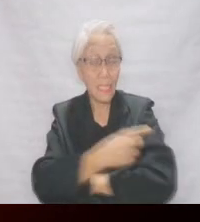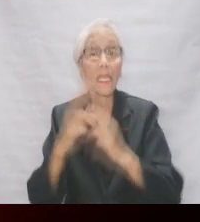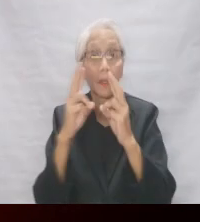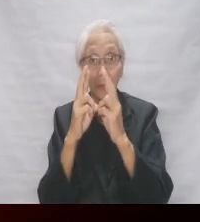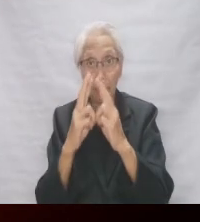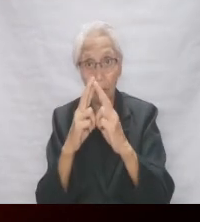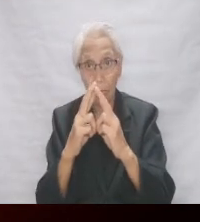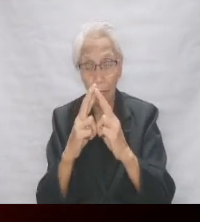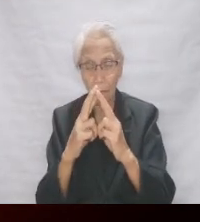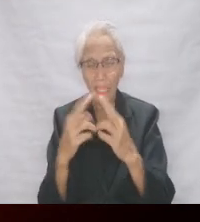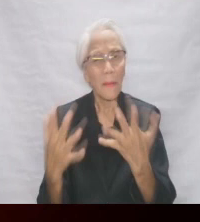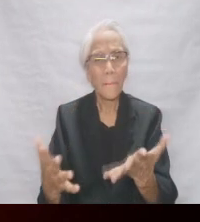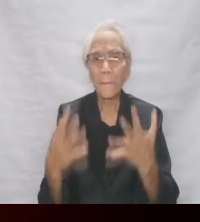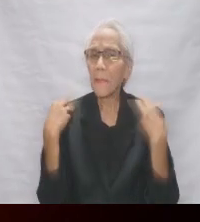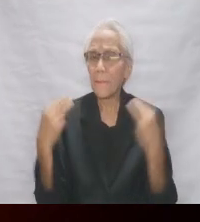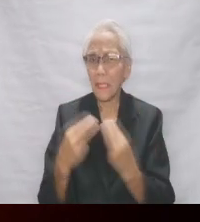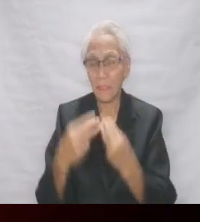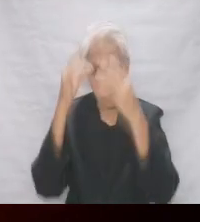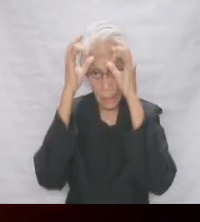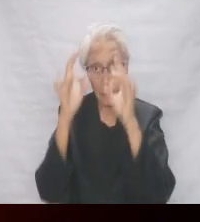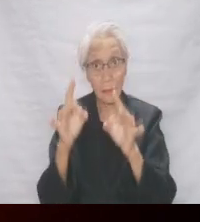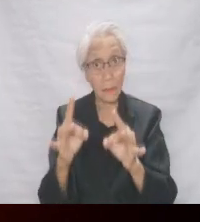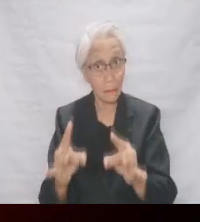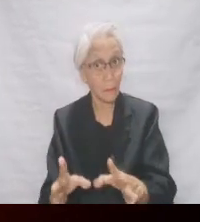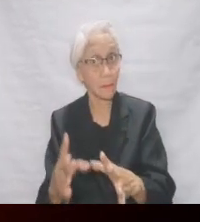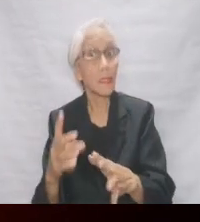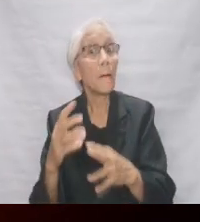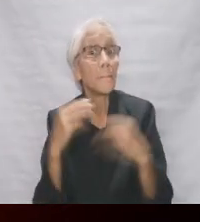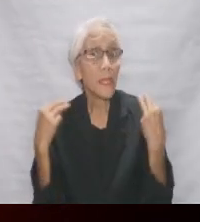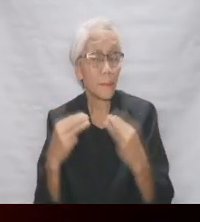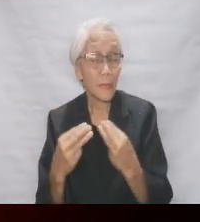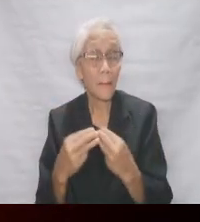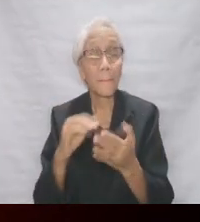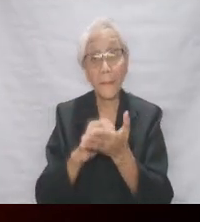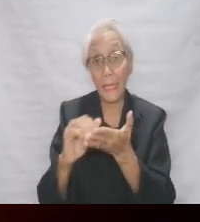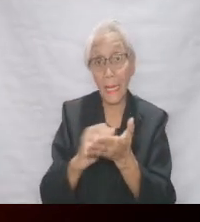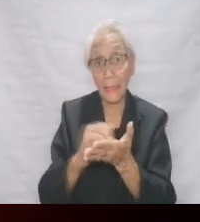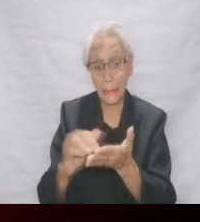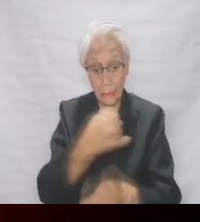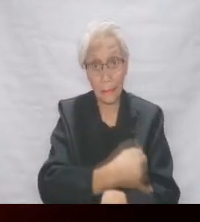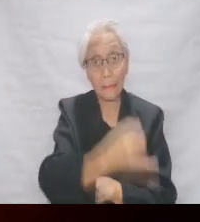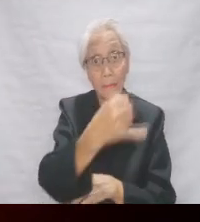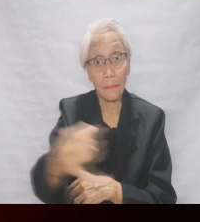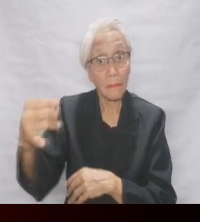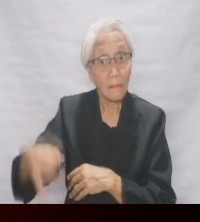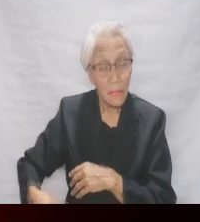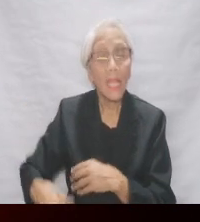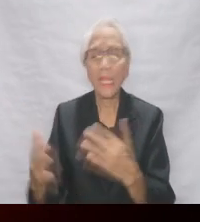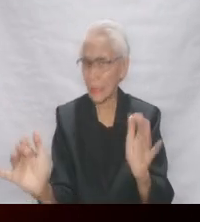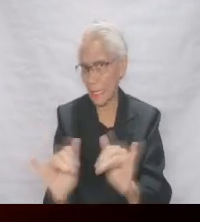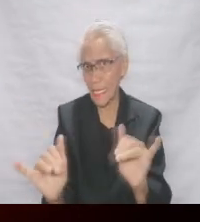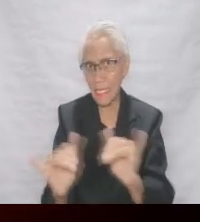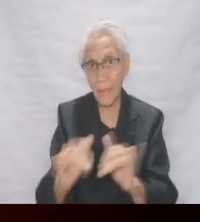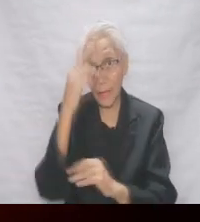ba? Members of dangerous movements practice exclusivity and isolation. That's